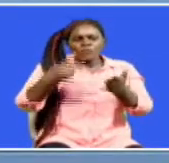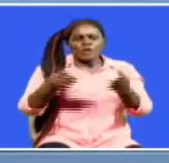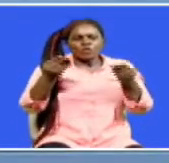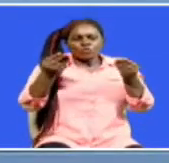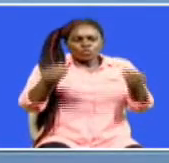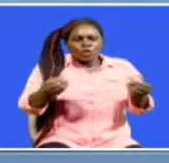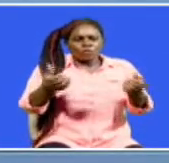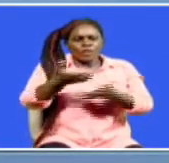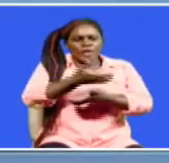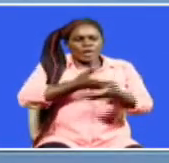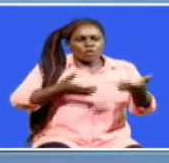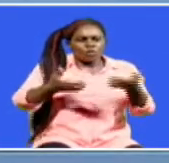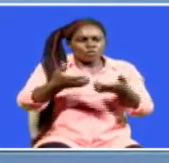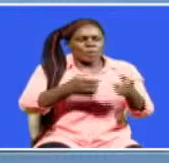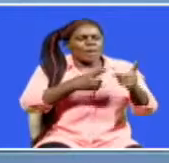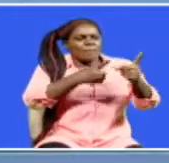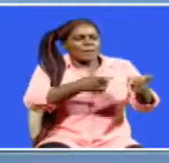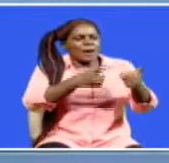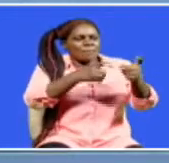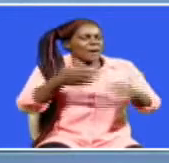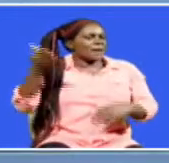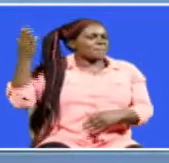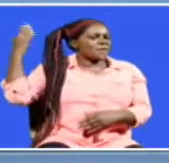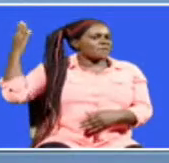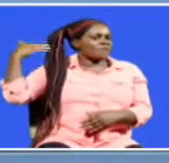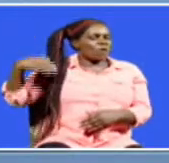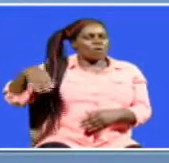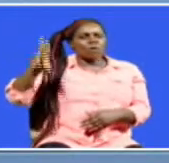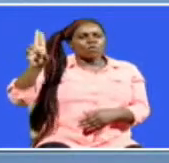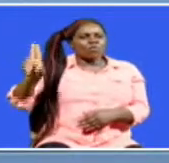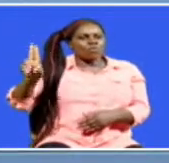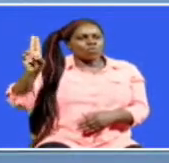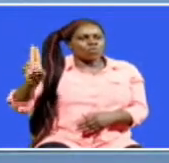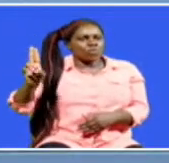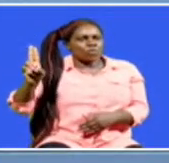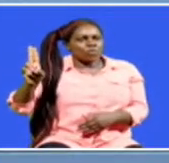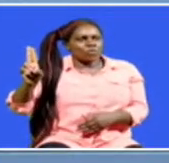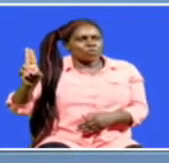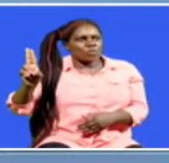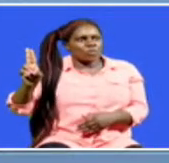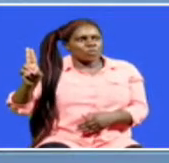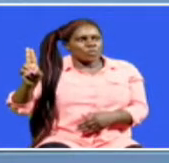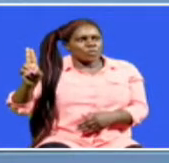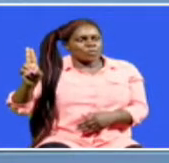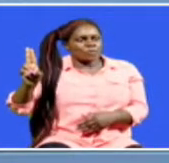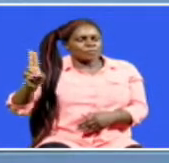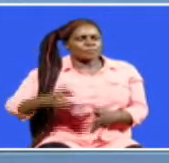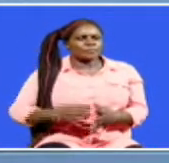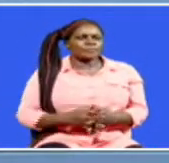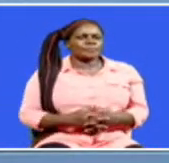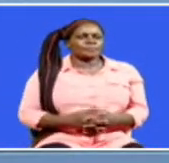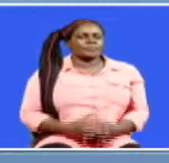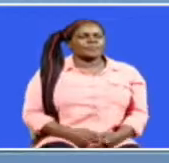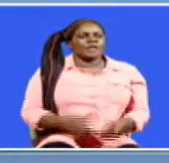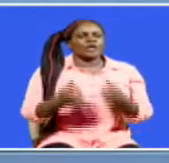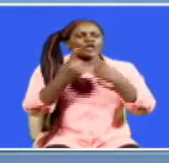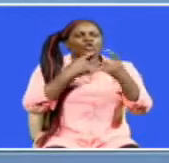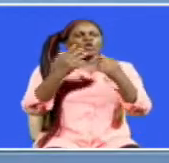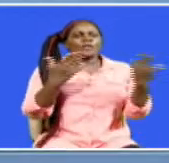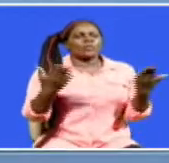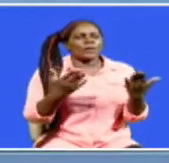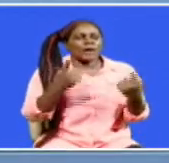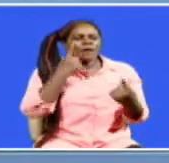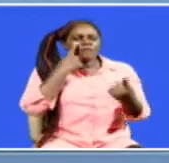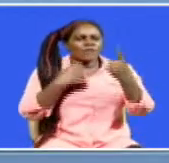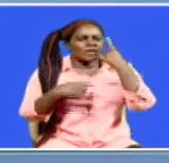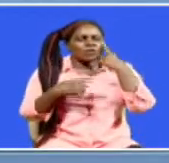the economy, but keeps on blaming his predecessor, Uhuru Kenyatta, for the wars bedeviling the country. He was speaking at a